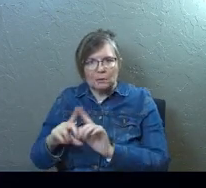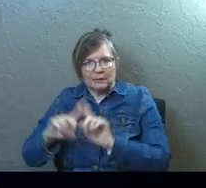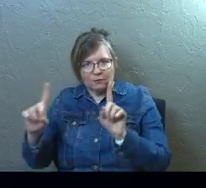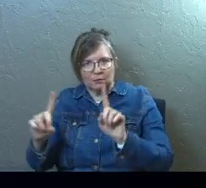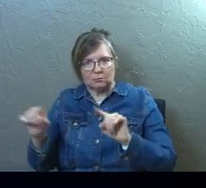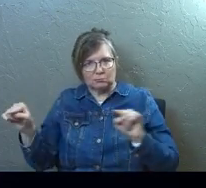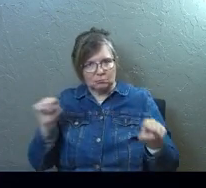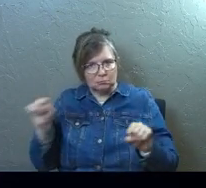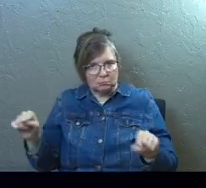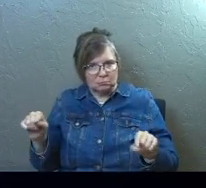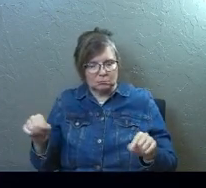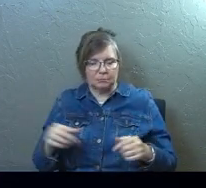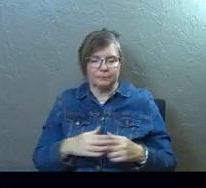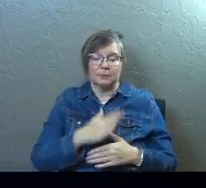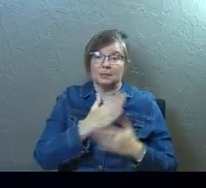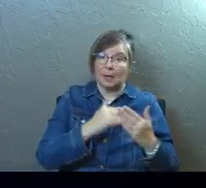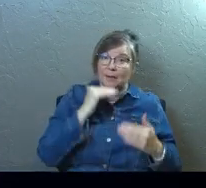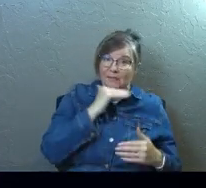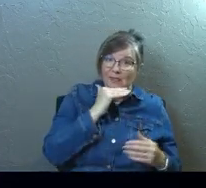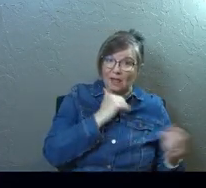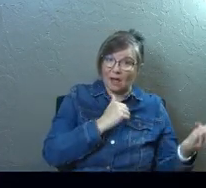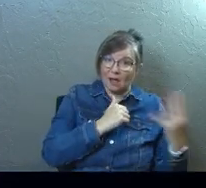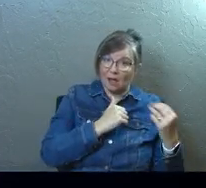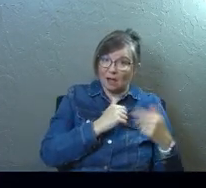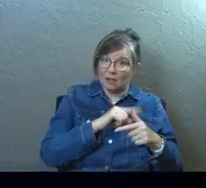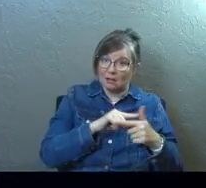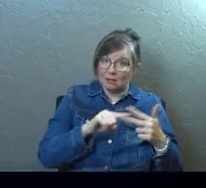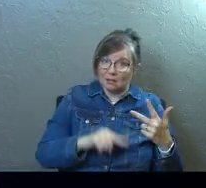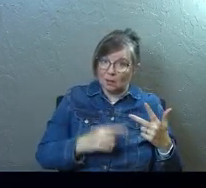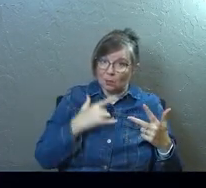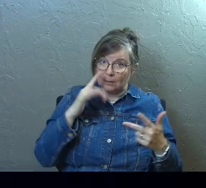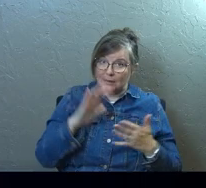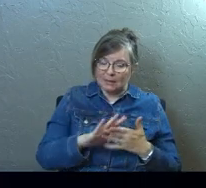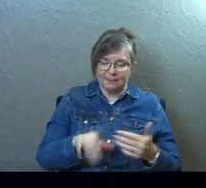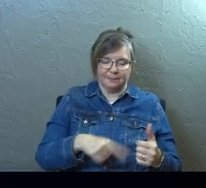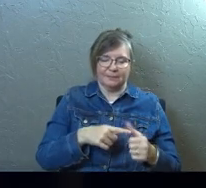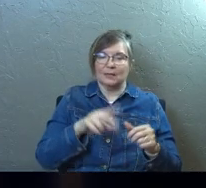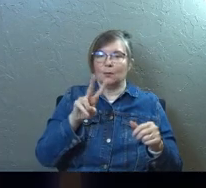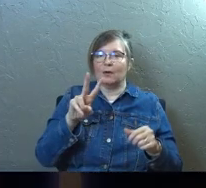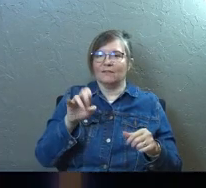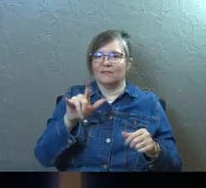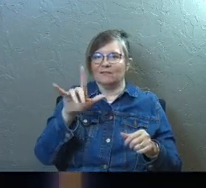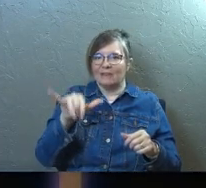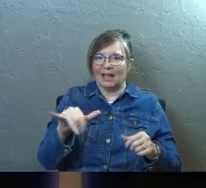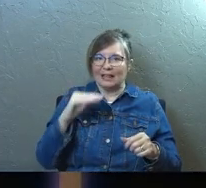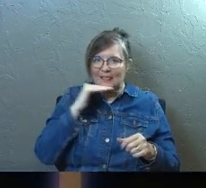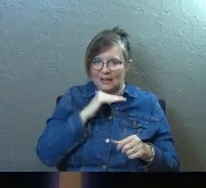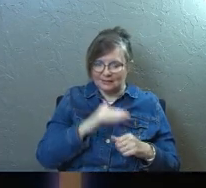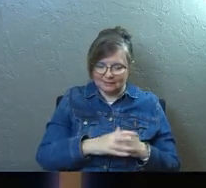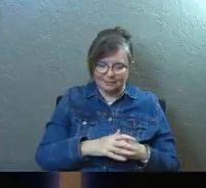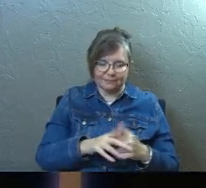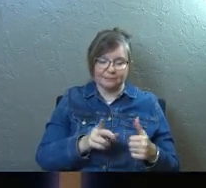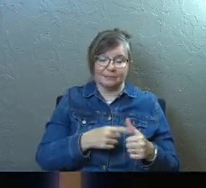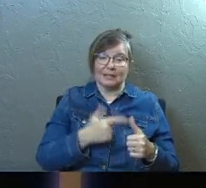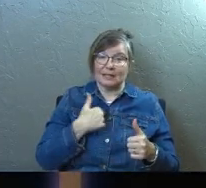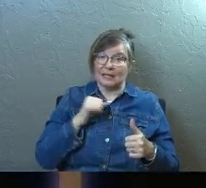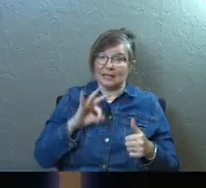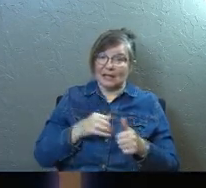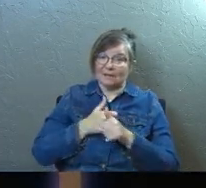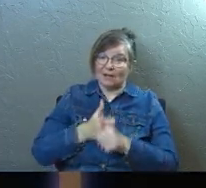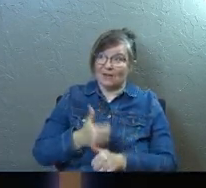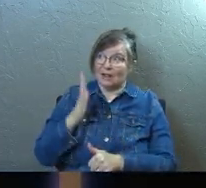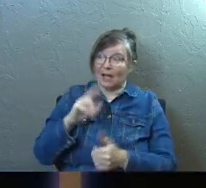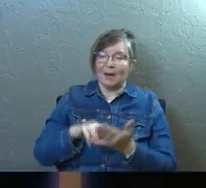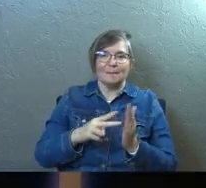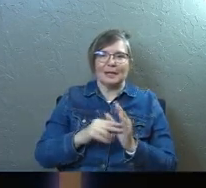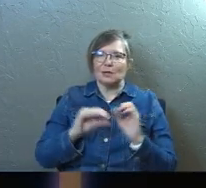us. So some of the lies that we believe when we're in the valley, valley lies. Number one is if I follow God, there won't